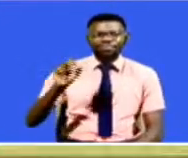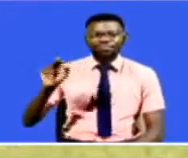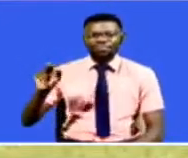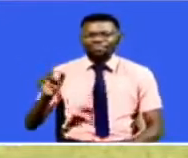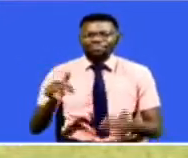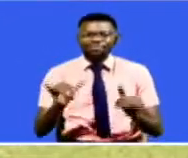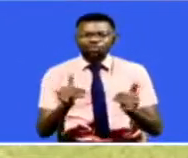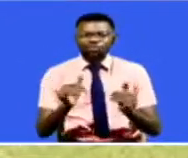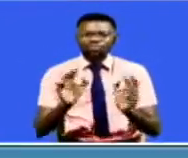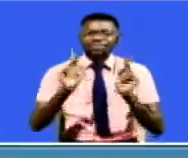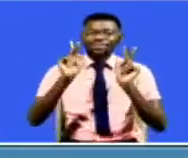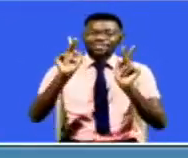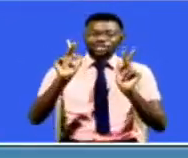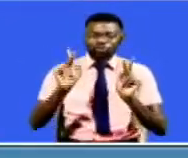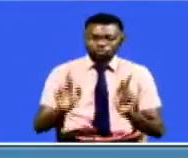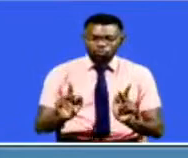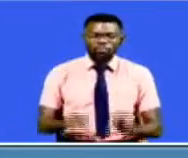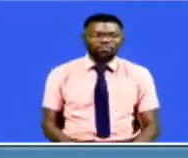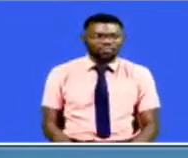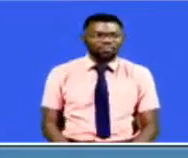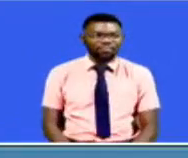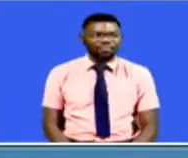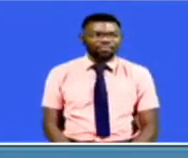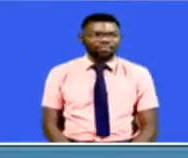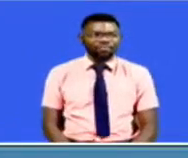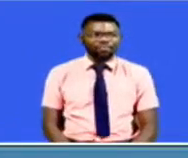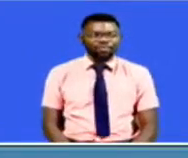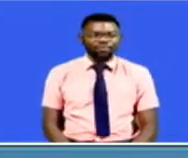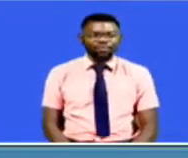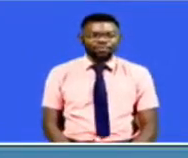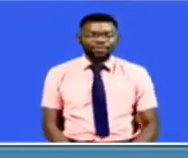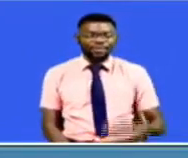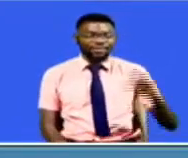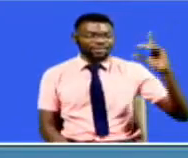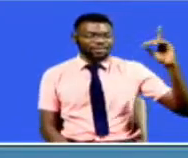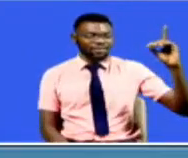Kisumu. Meanwhile, the Directorate of Criminal Investigations, that is DCI,